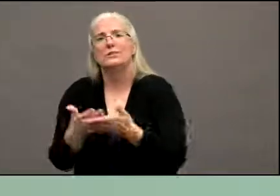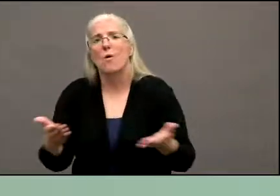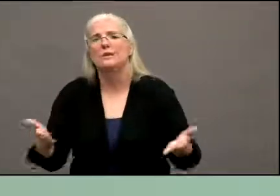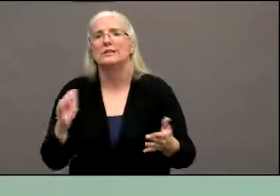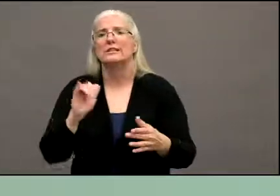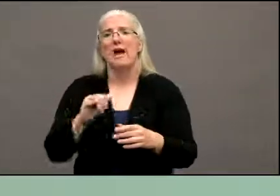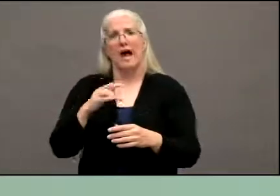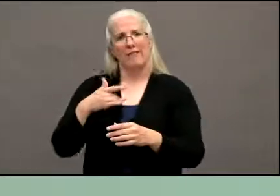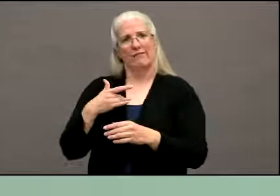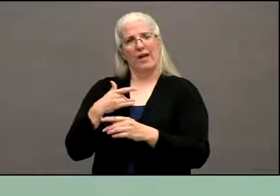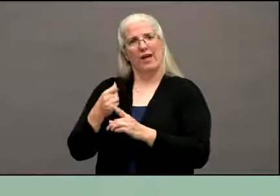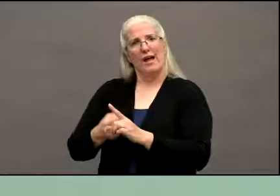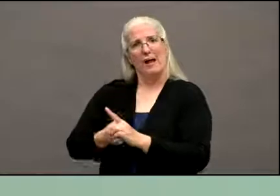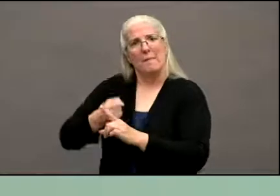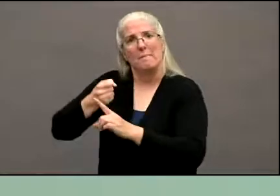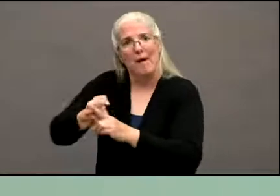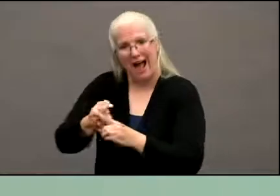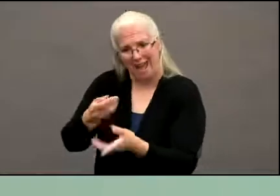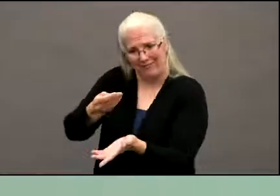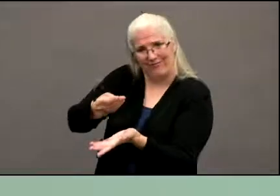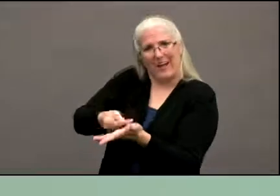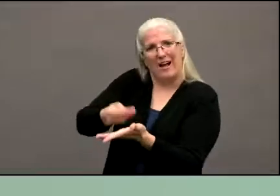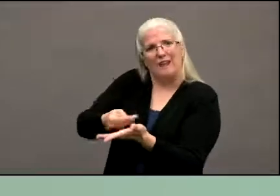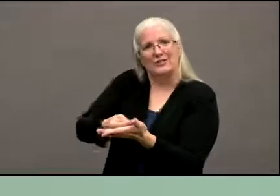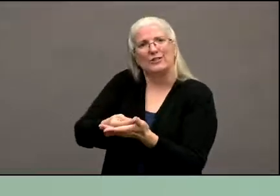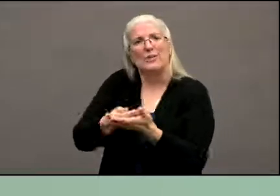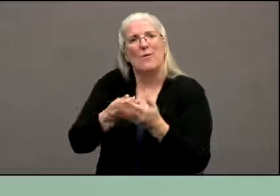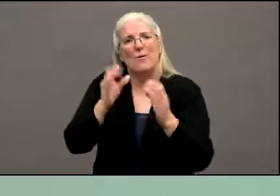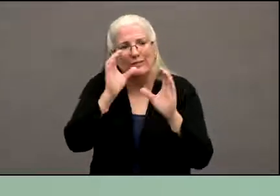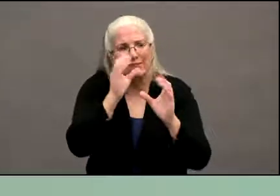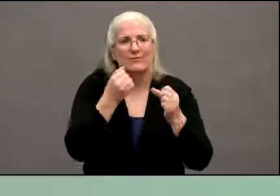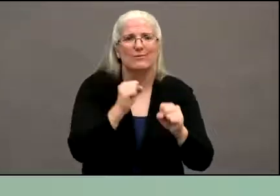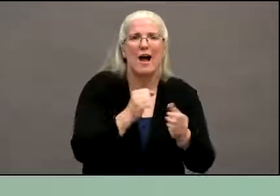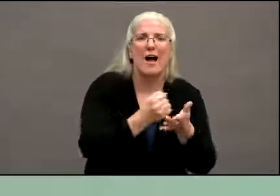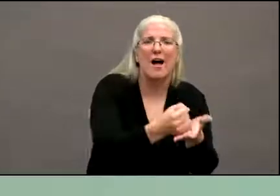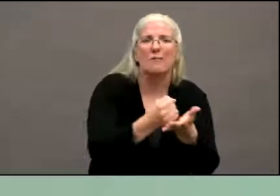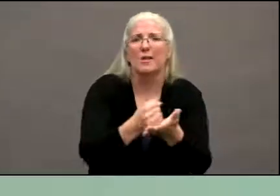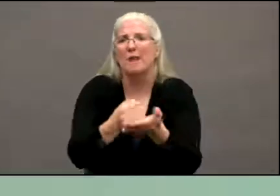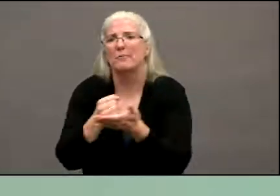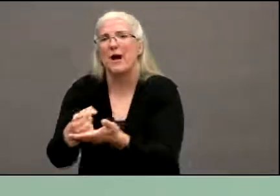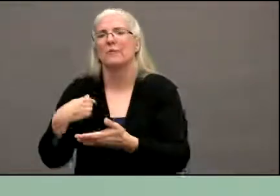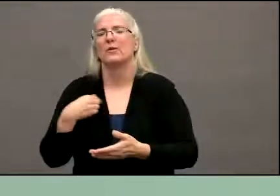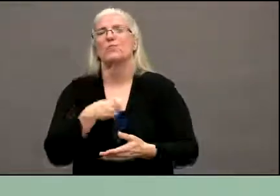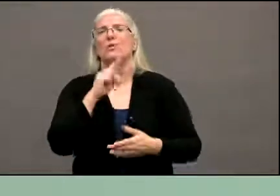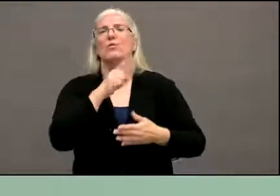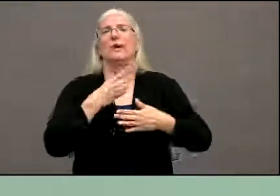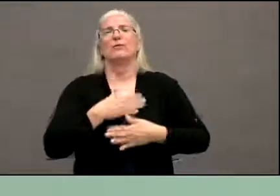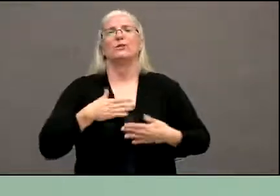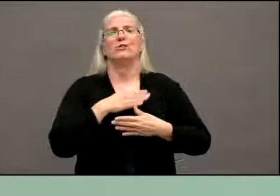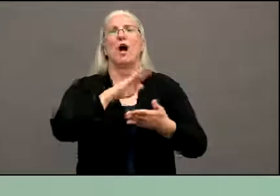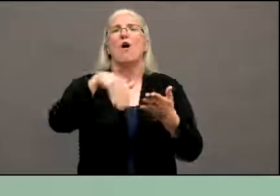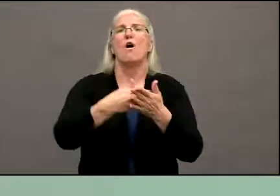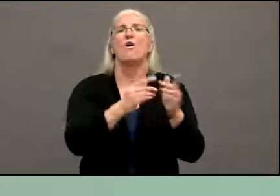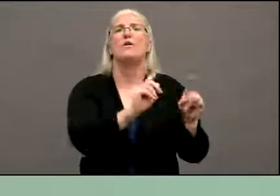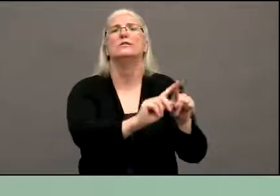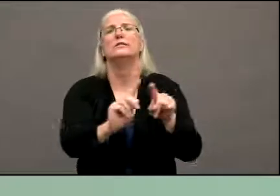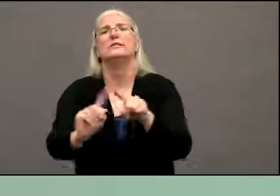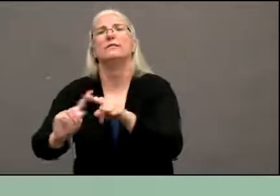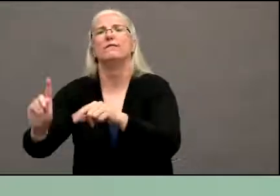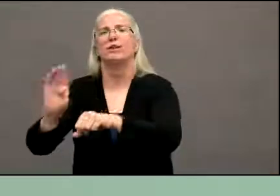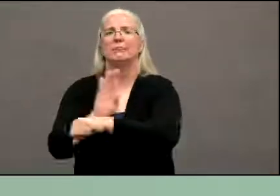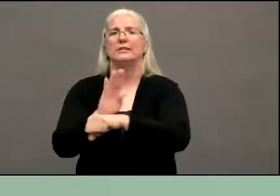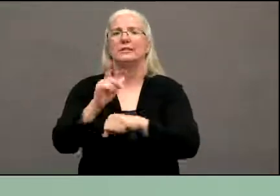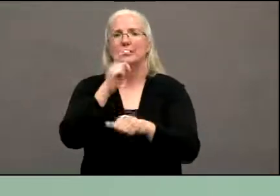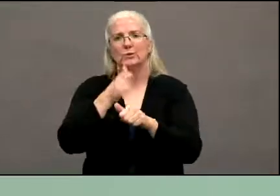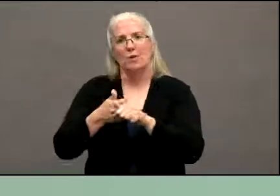impact of our COVID response. And again, just want to appreciate all the businesses who have been in compliance, abiding by the social distancing